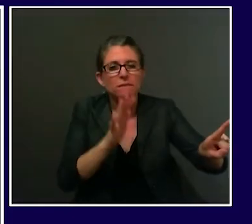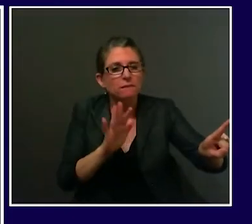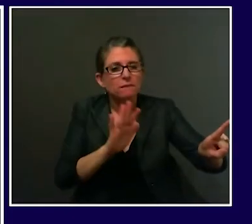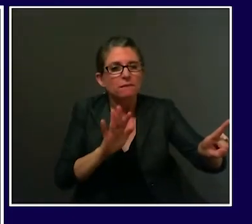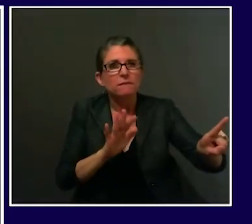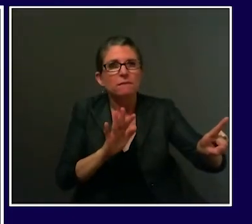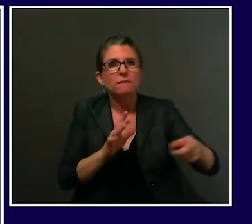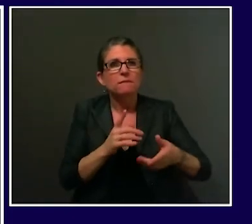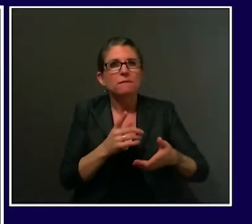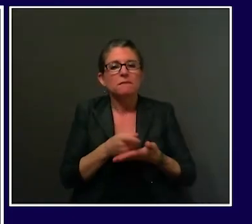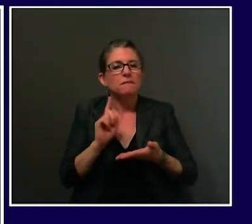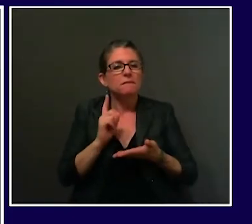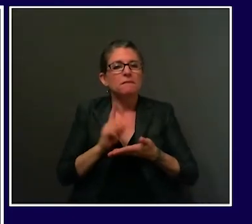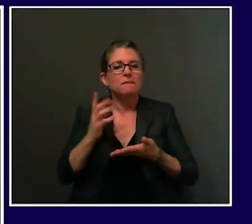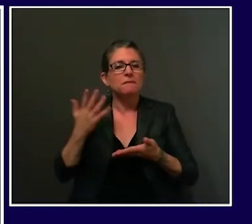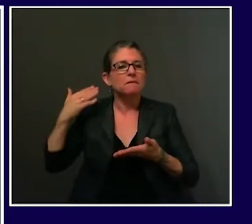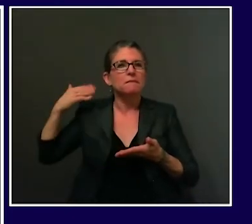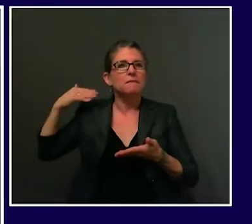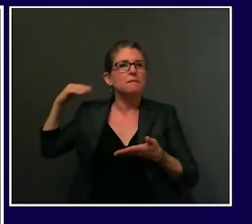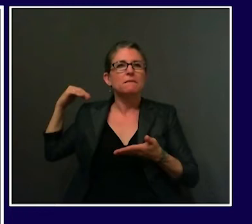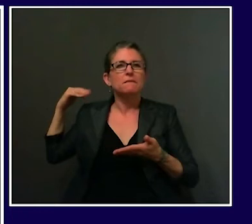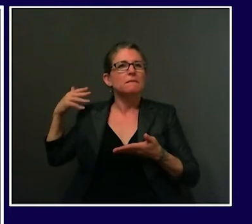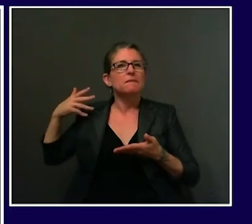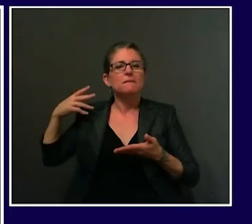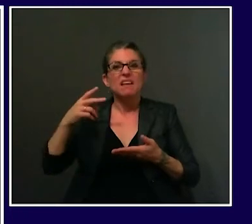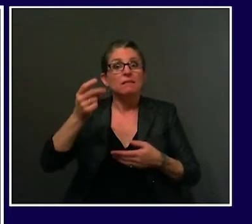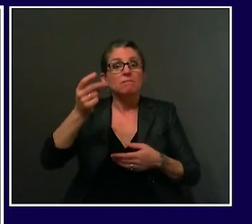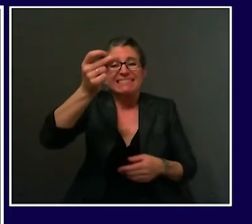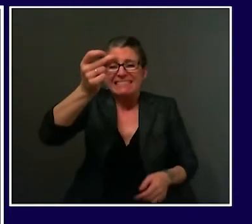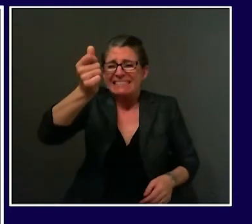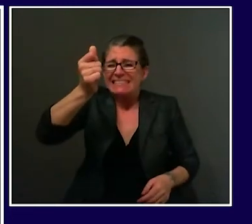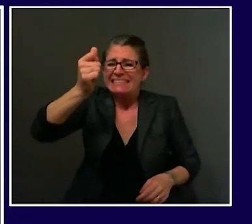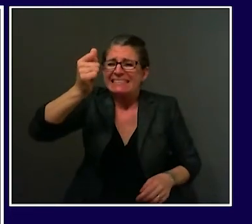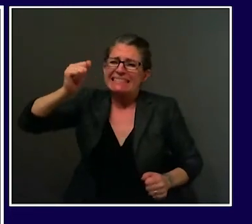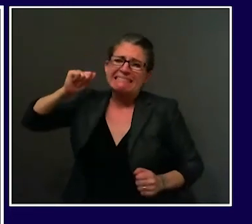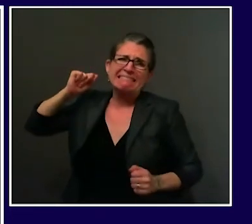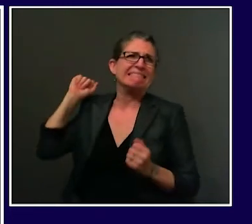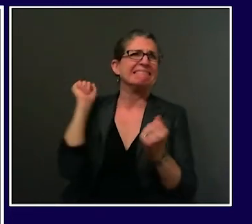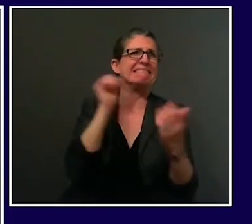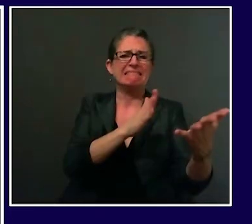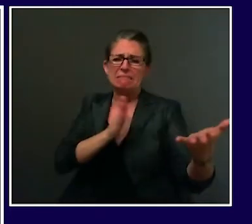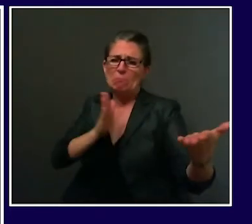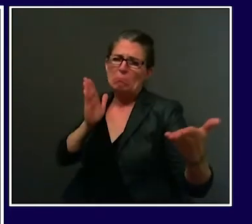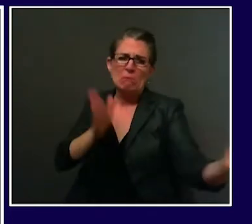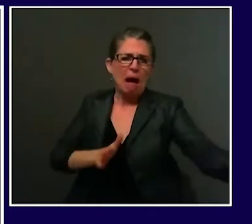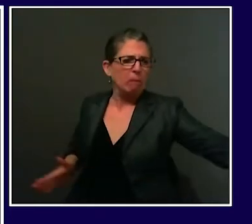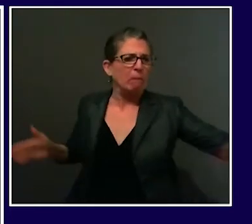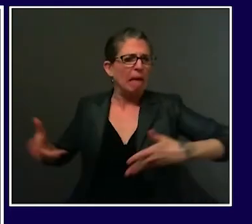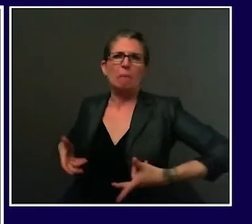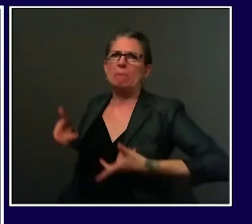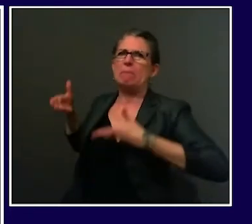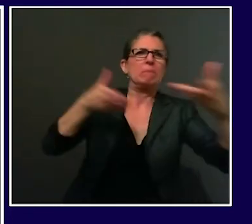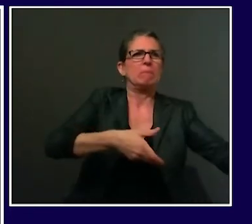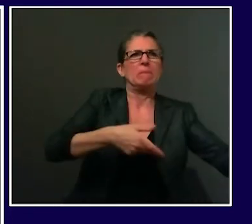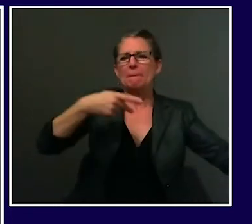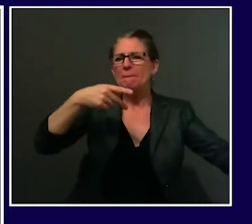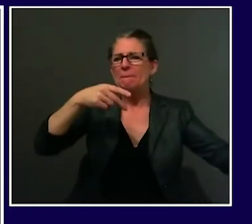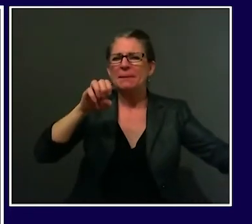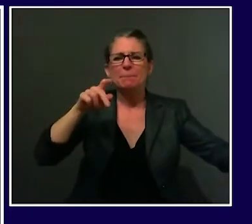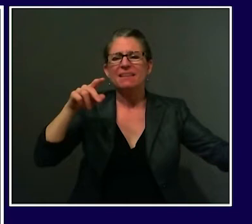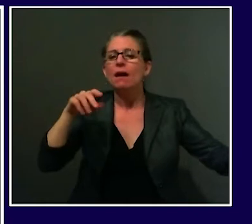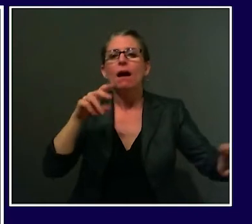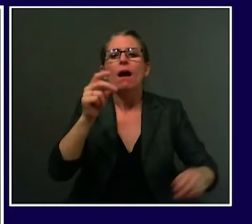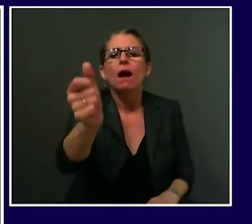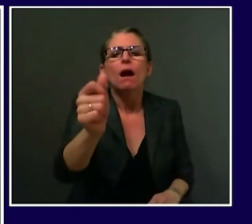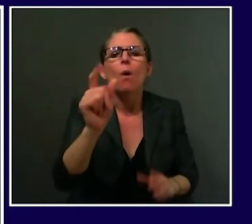immediately arranged for an emergency delivery of PPE within an hour and a half. We were on the road with